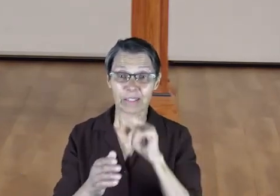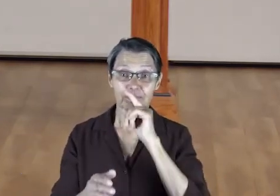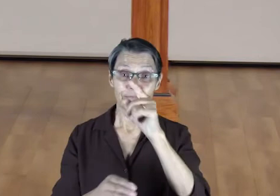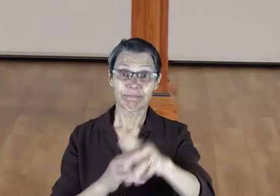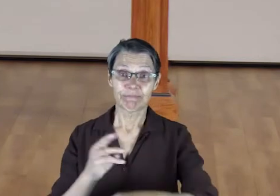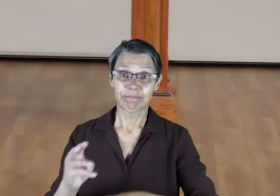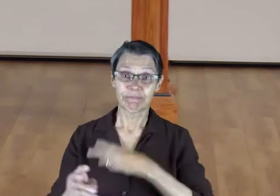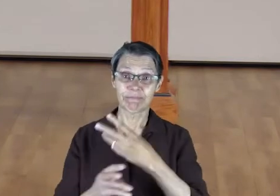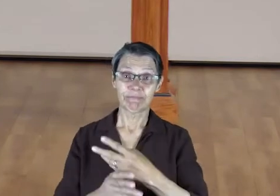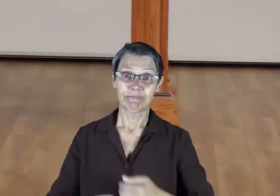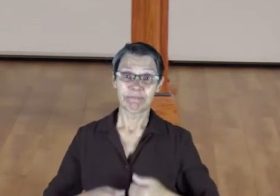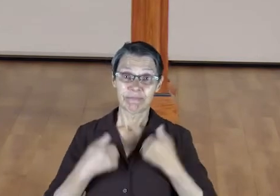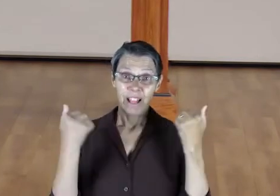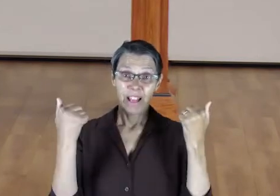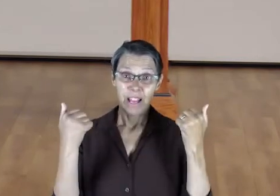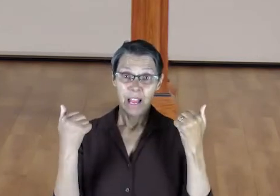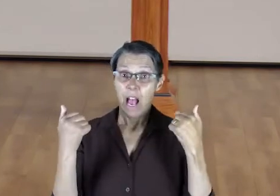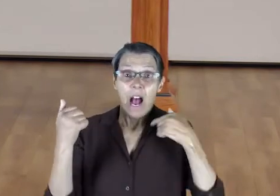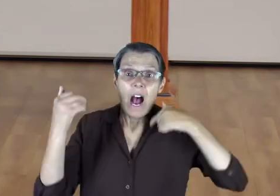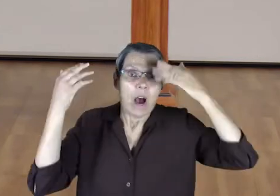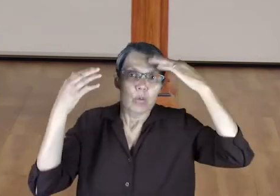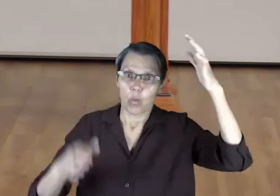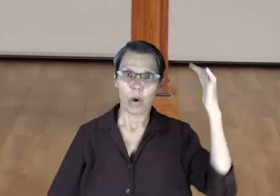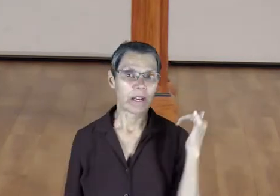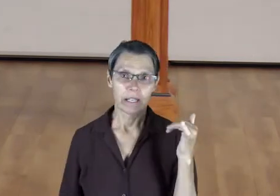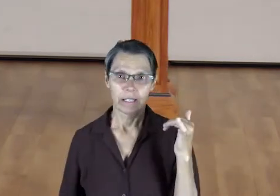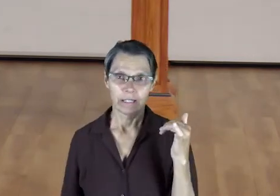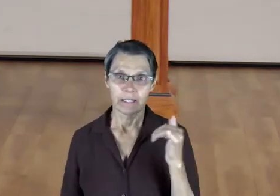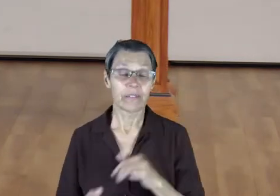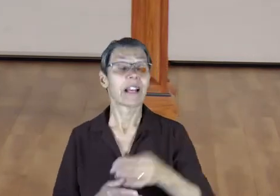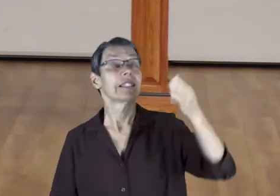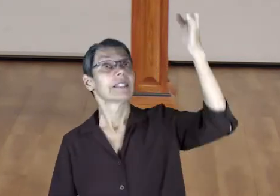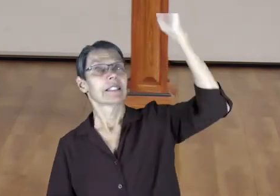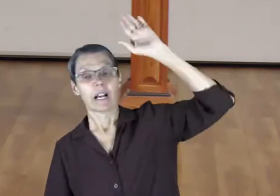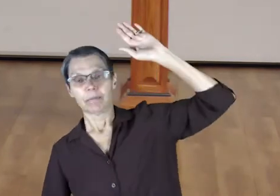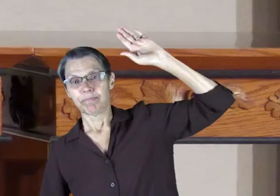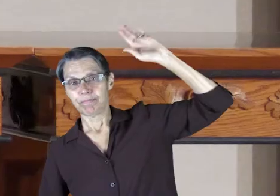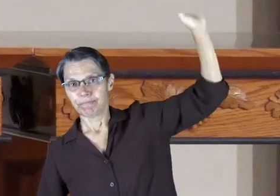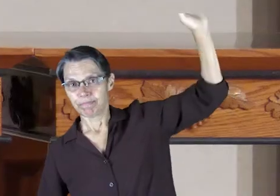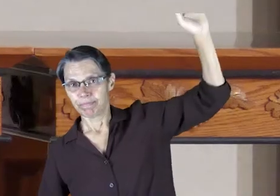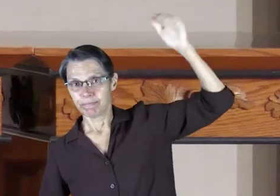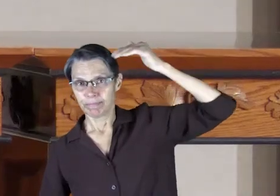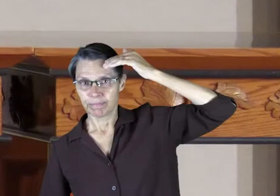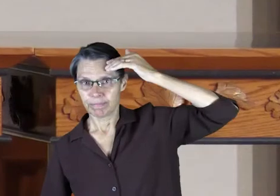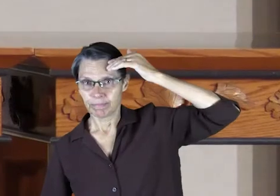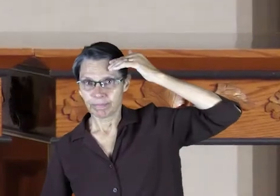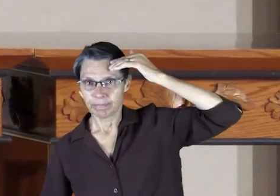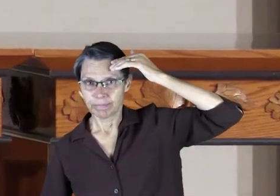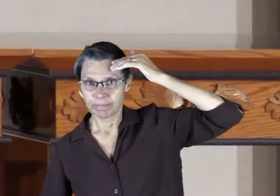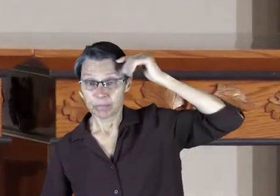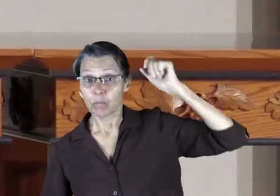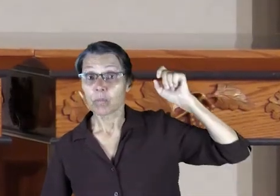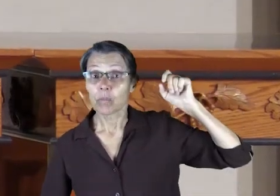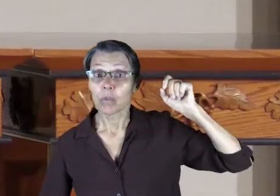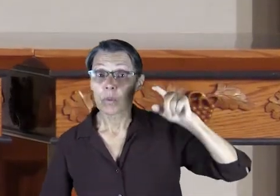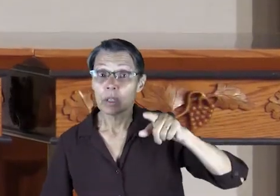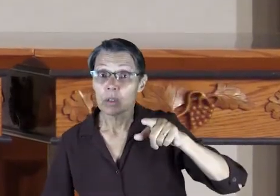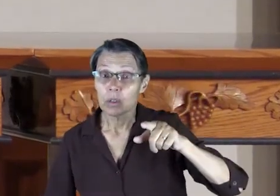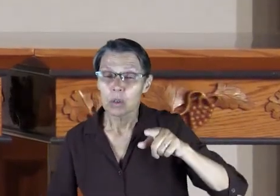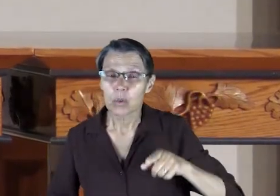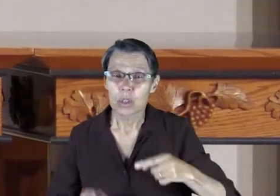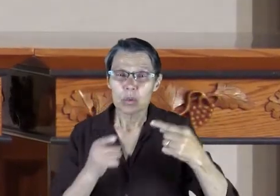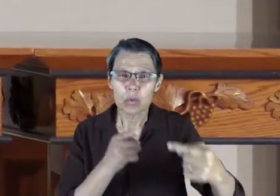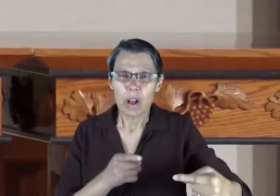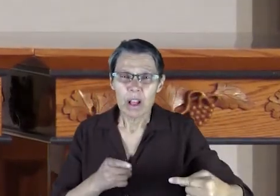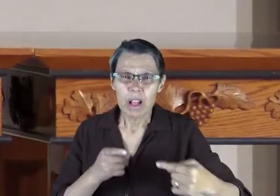why. That's God's knowledge. That's God's awareness. The question is, in the midst of the struggle